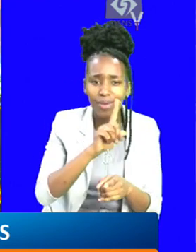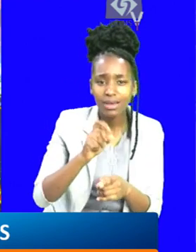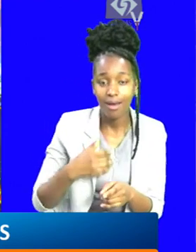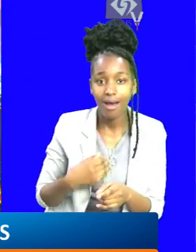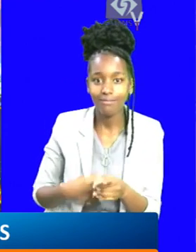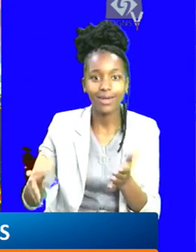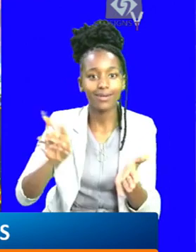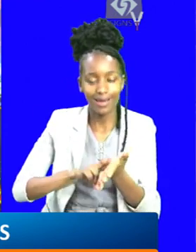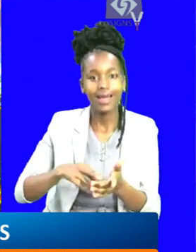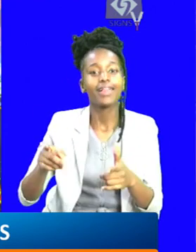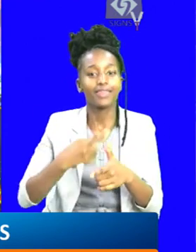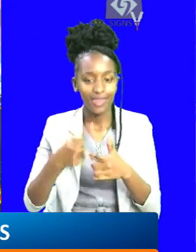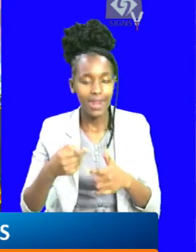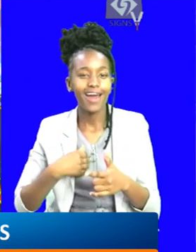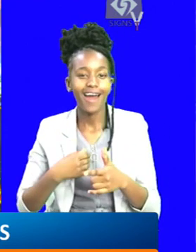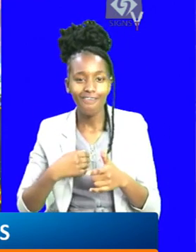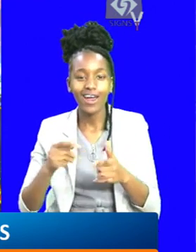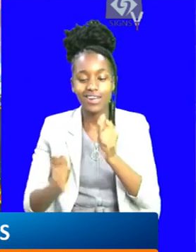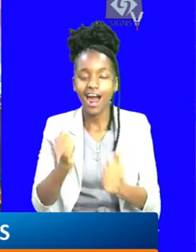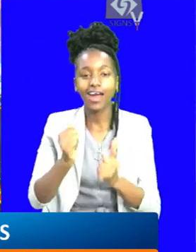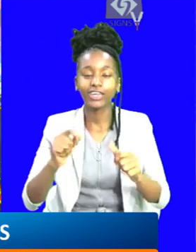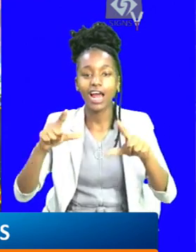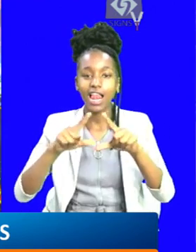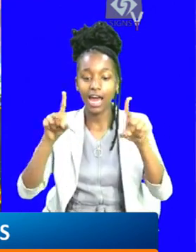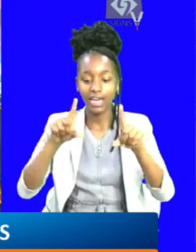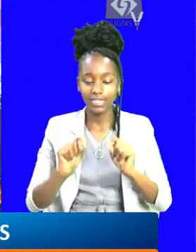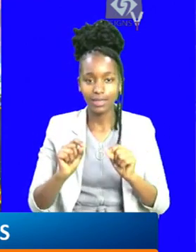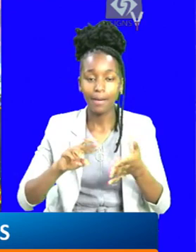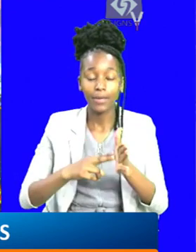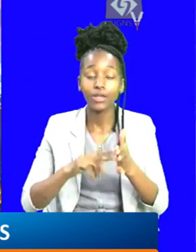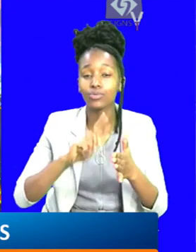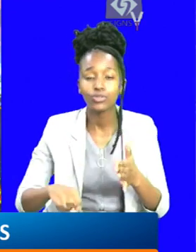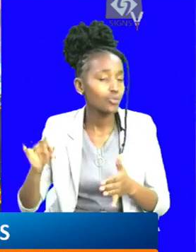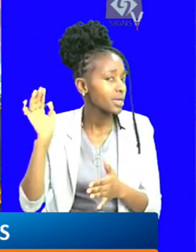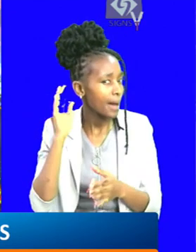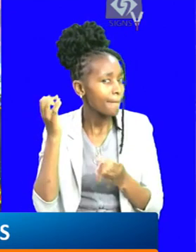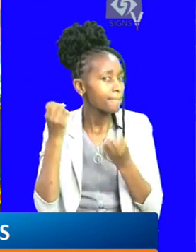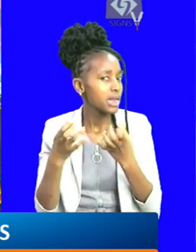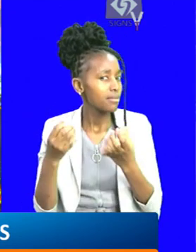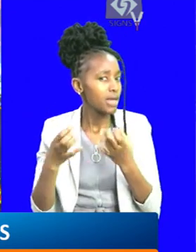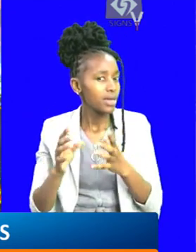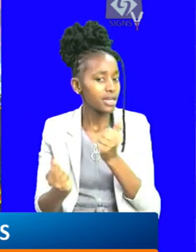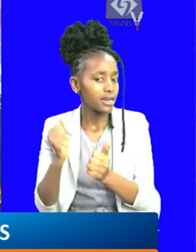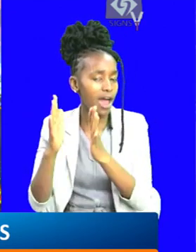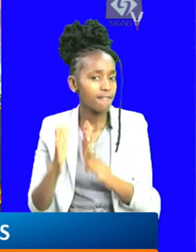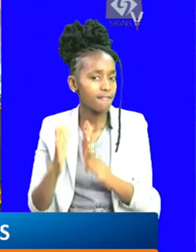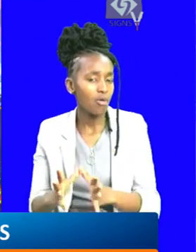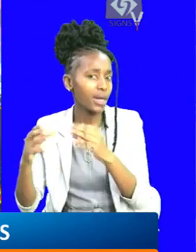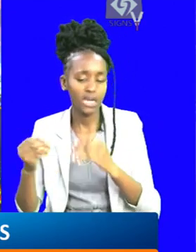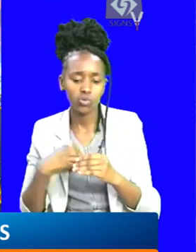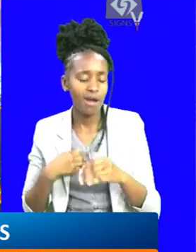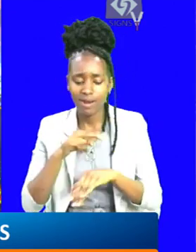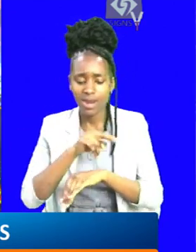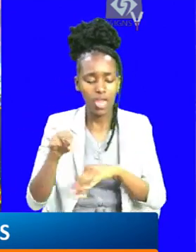all commercial and public service vehicle drivers to undergo a driving retest before renewal of their licenses.